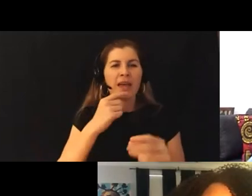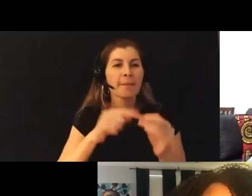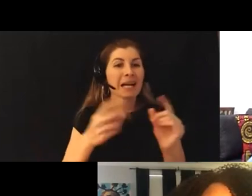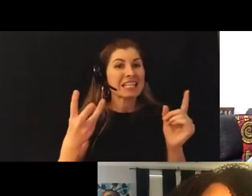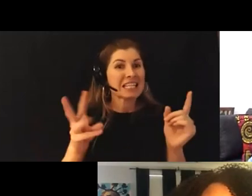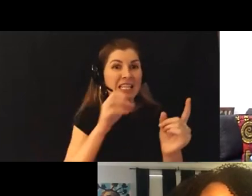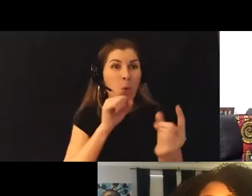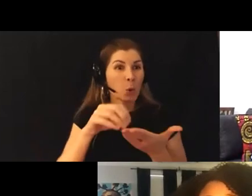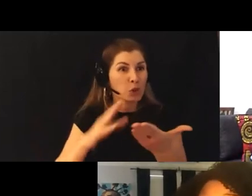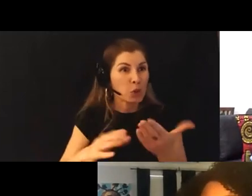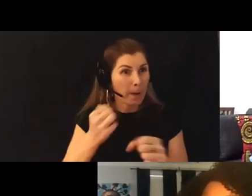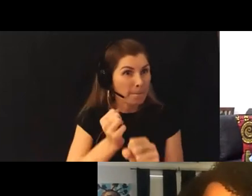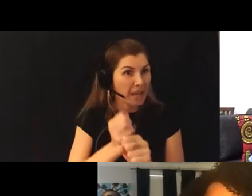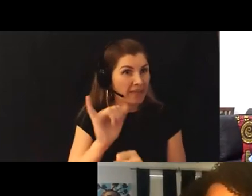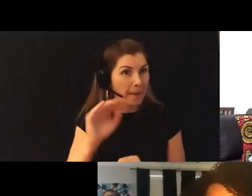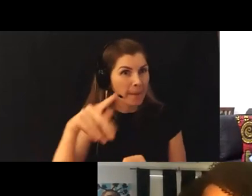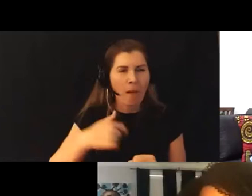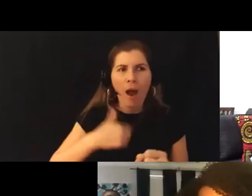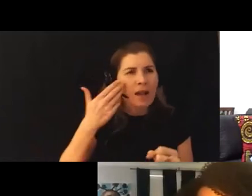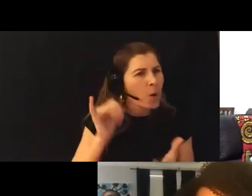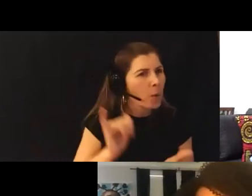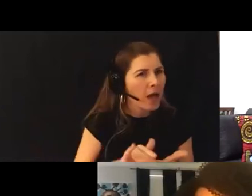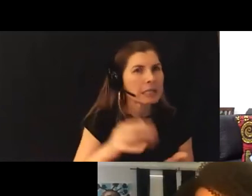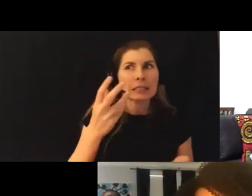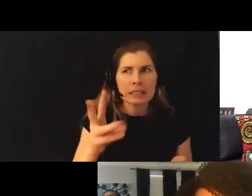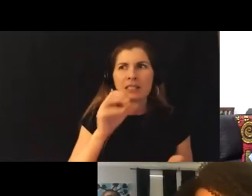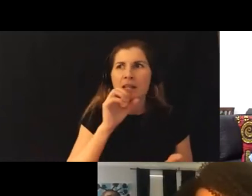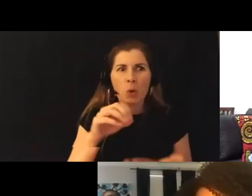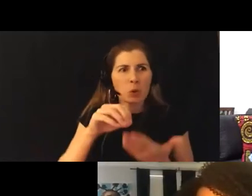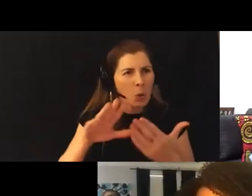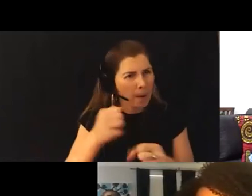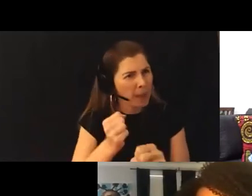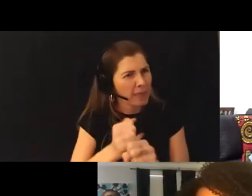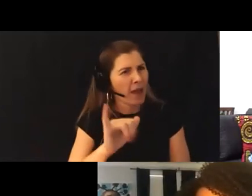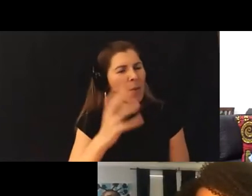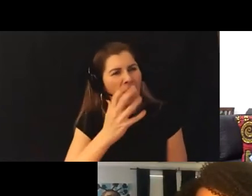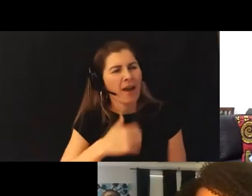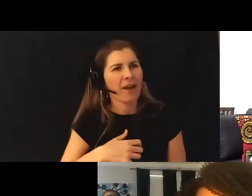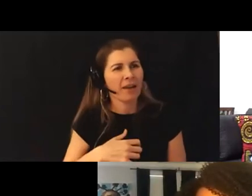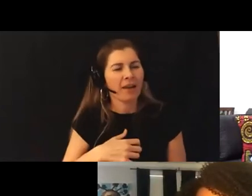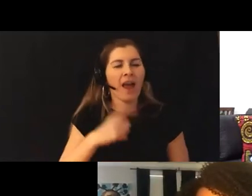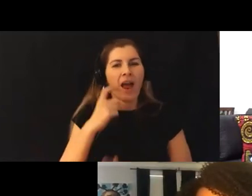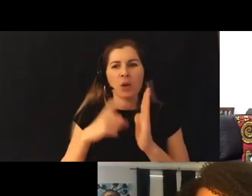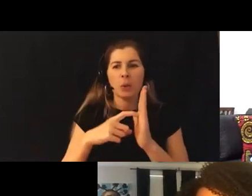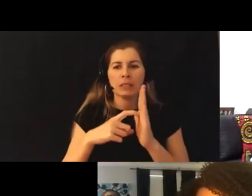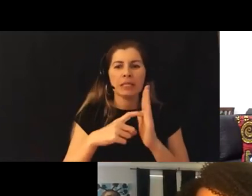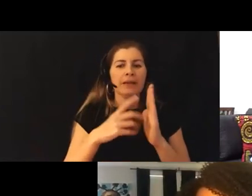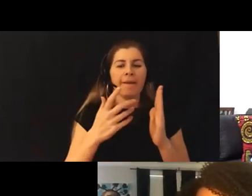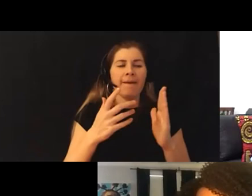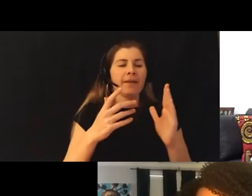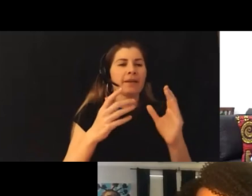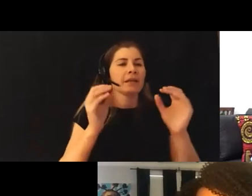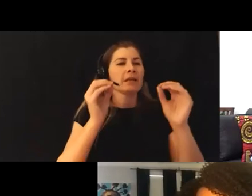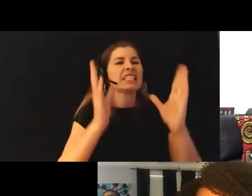not know that was a 16-year-old student who created that. I see that teaching artists places students' strength at